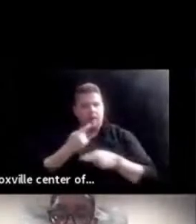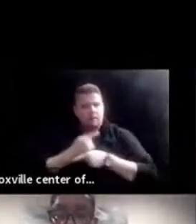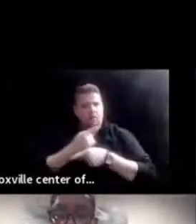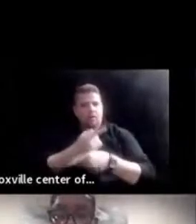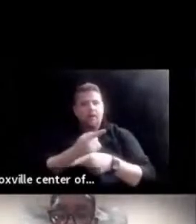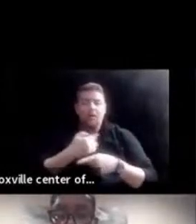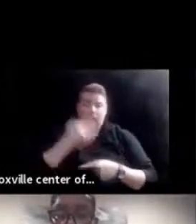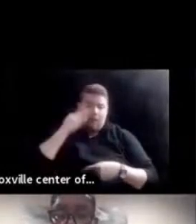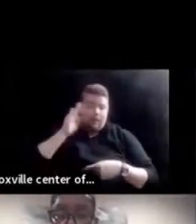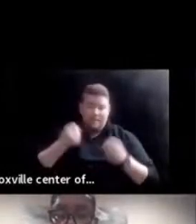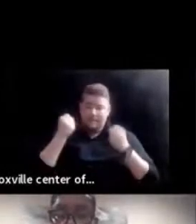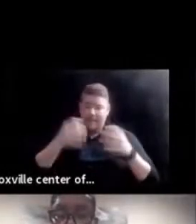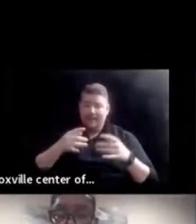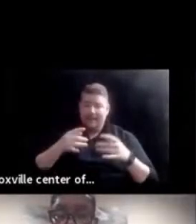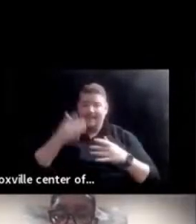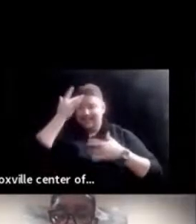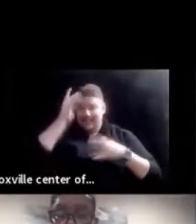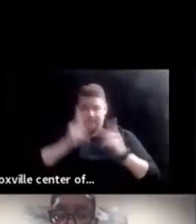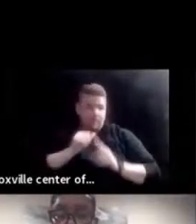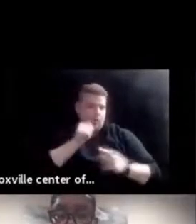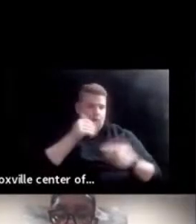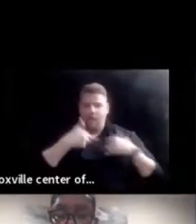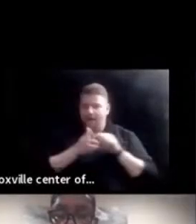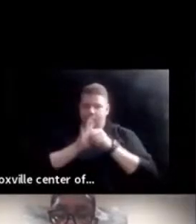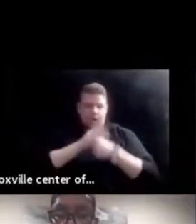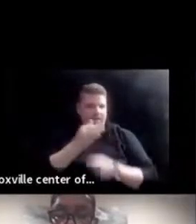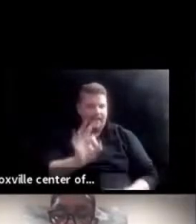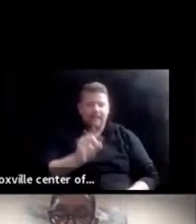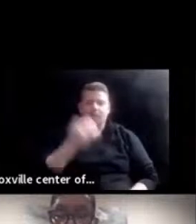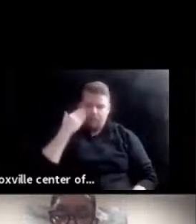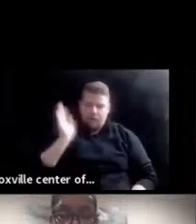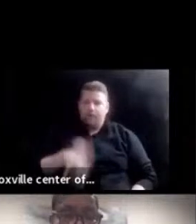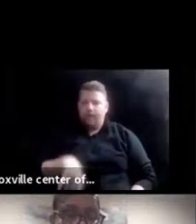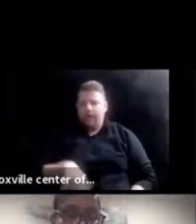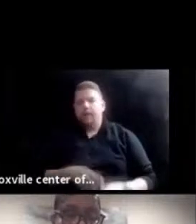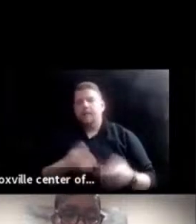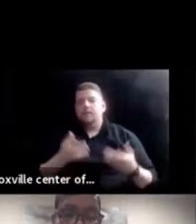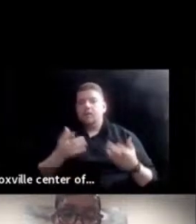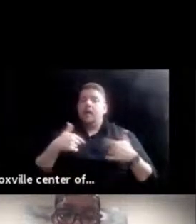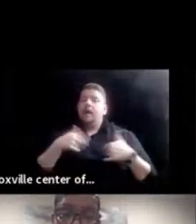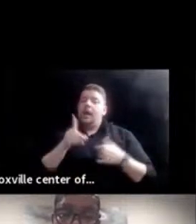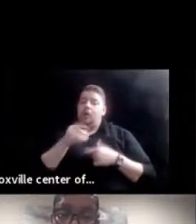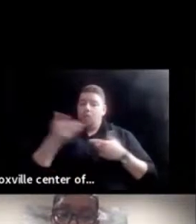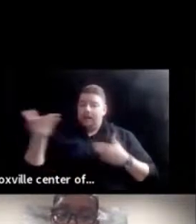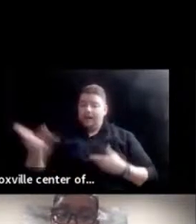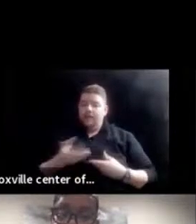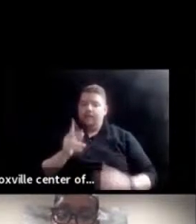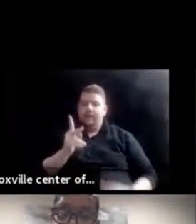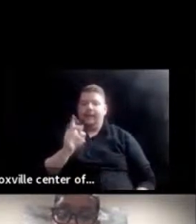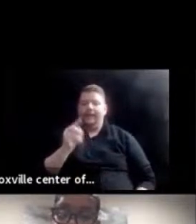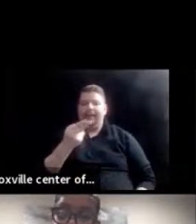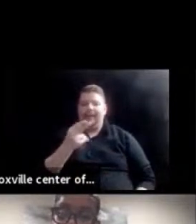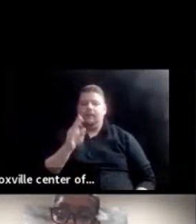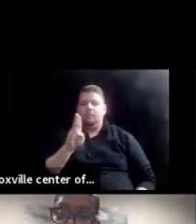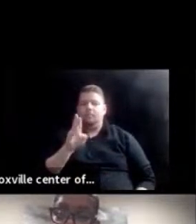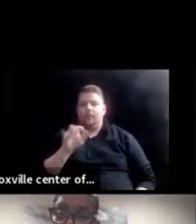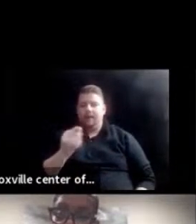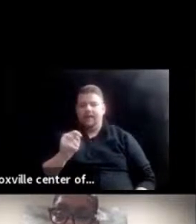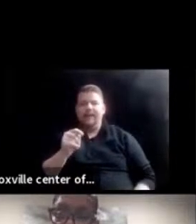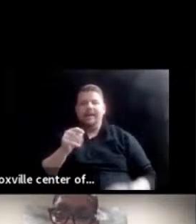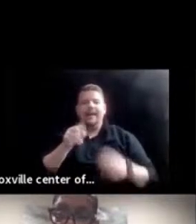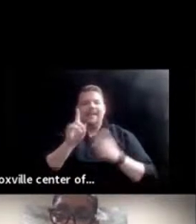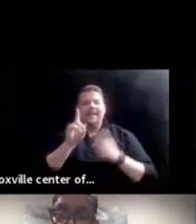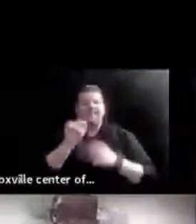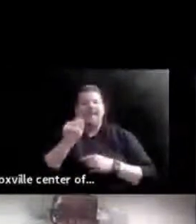lot of sick people that don't just have COVID-19. So I do want to introduce Keith Britt, one of our data analysts. He showed